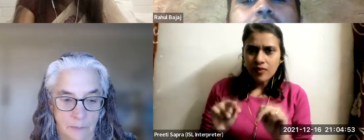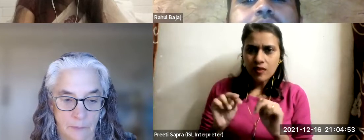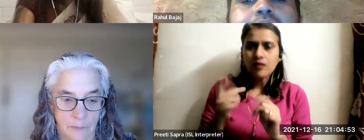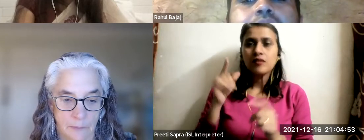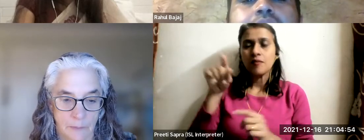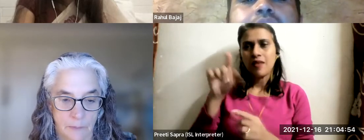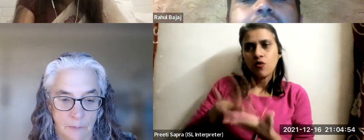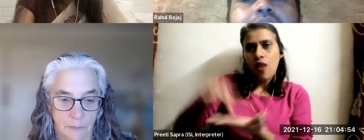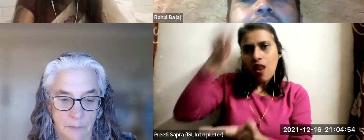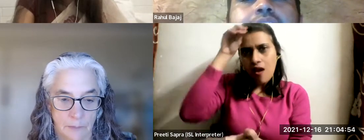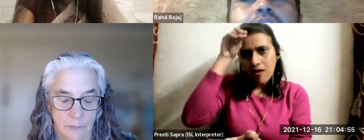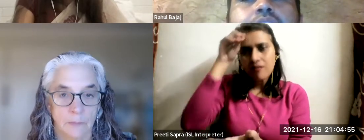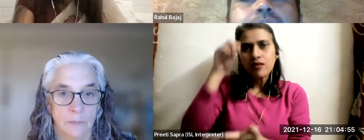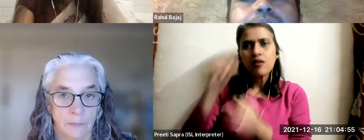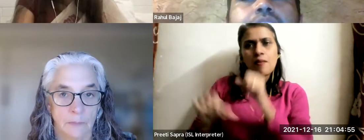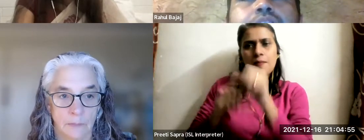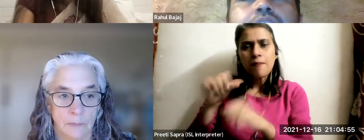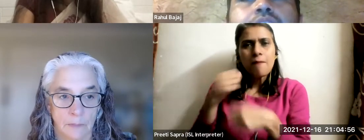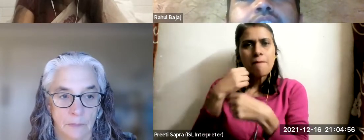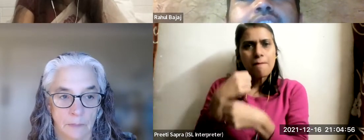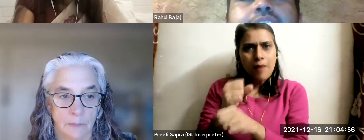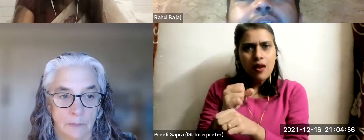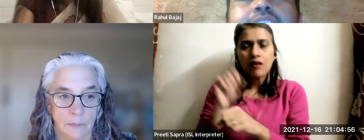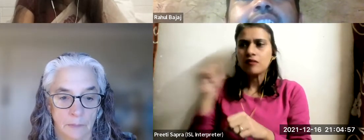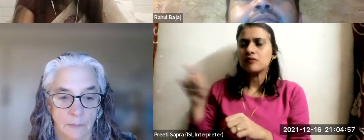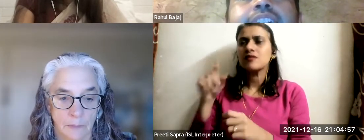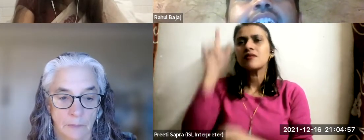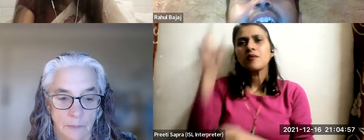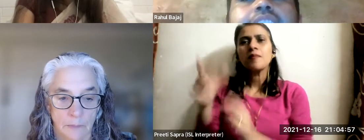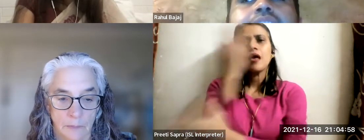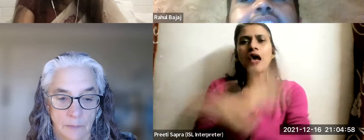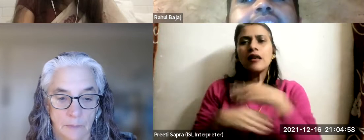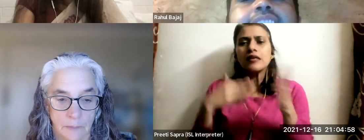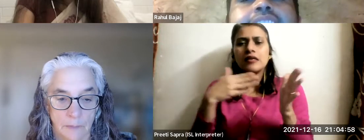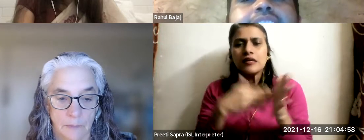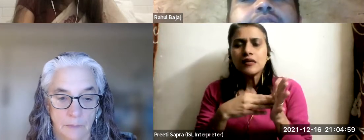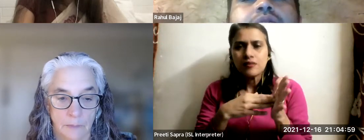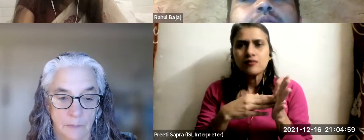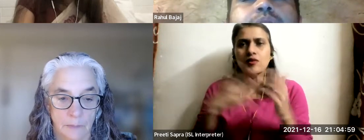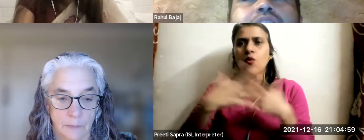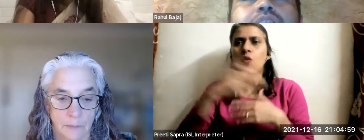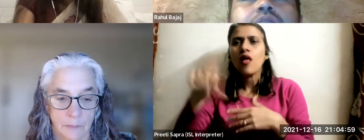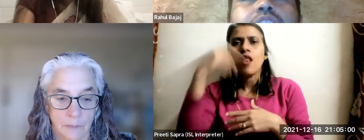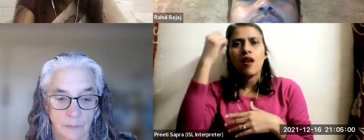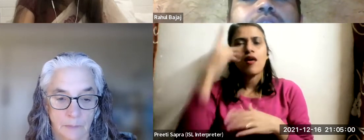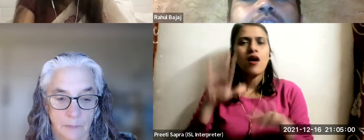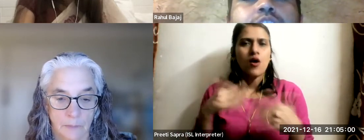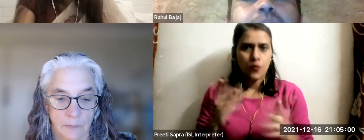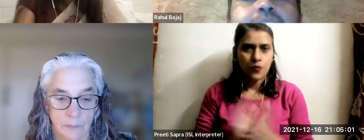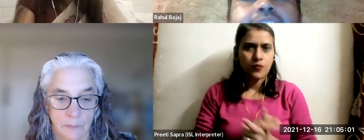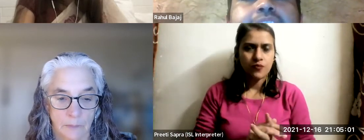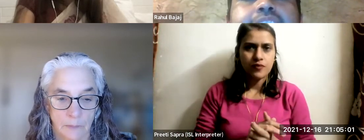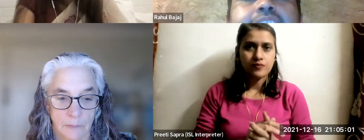learn to articulate their concerns in an effective way? And the second is sort of a more personal question